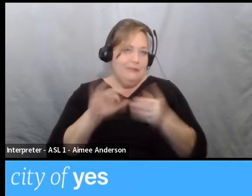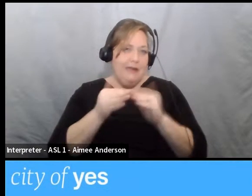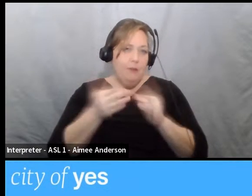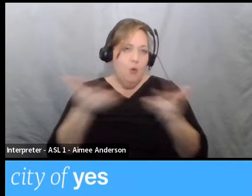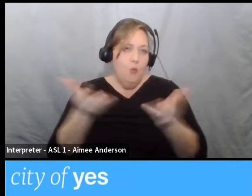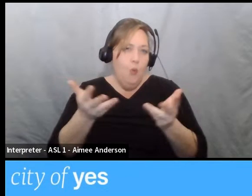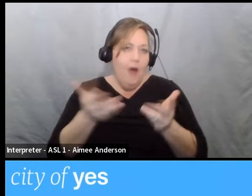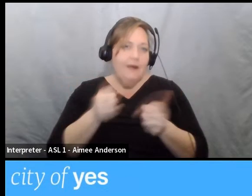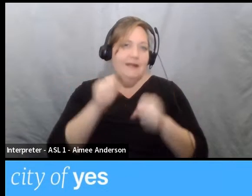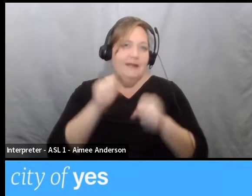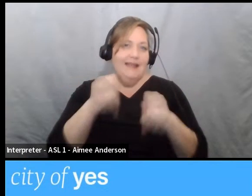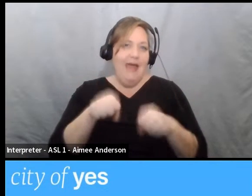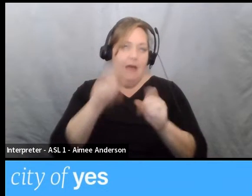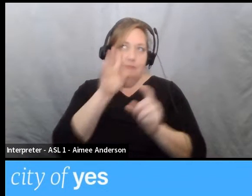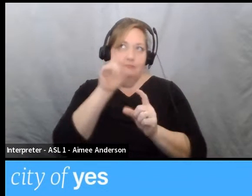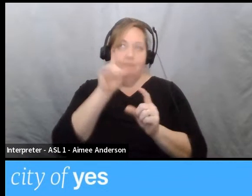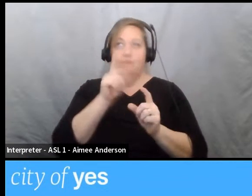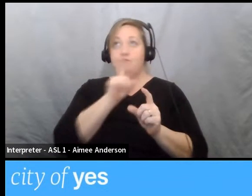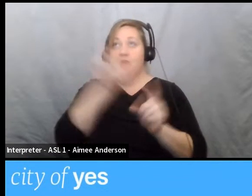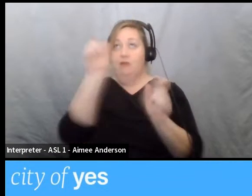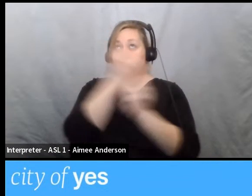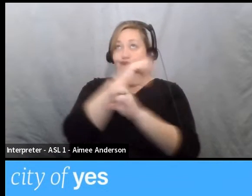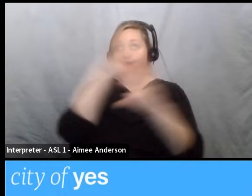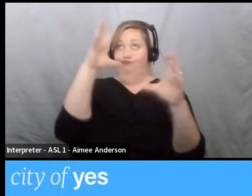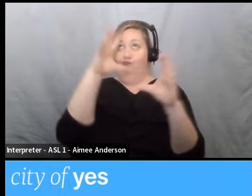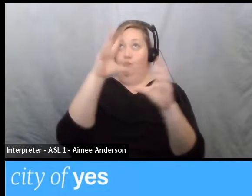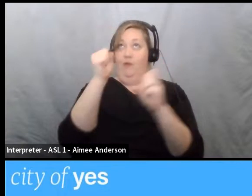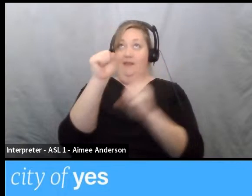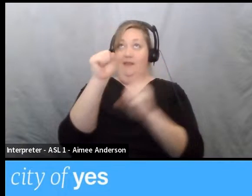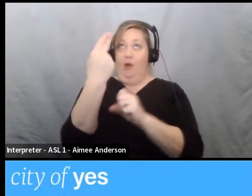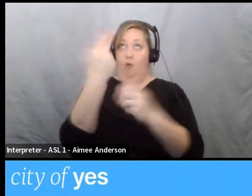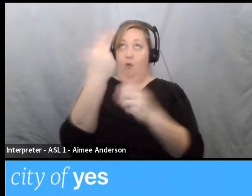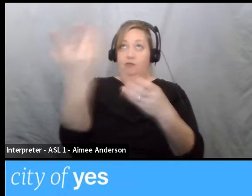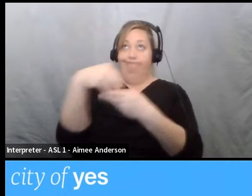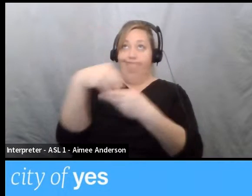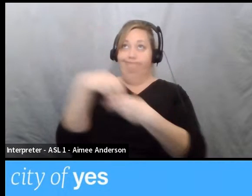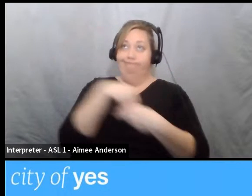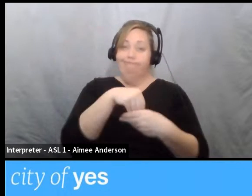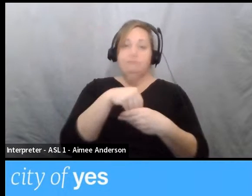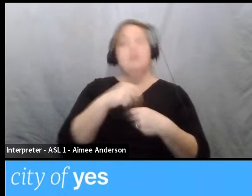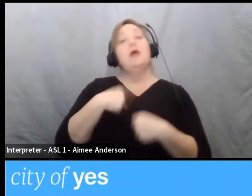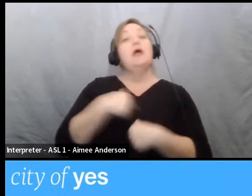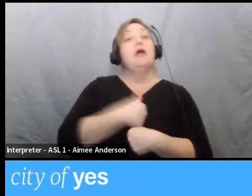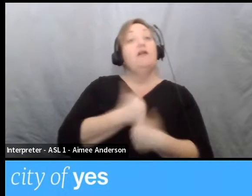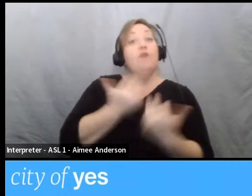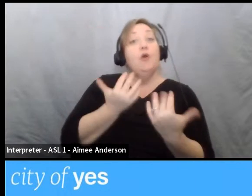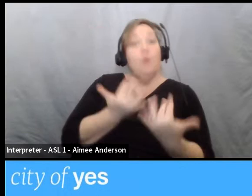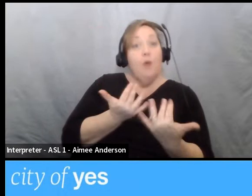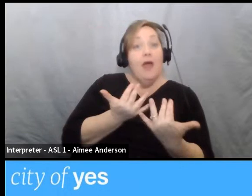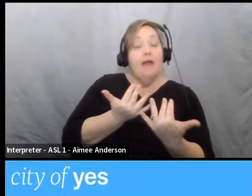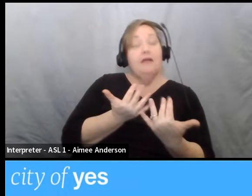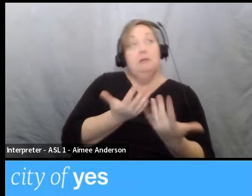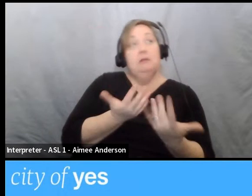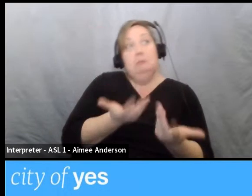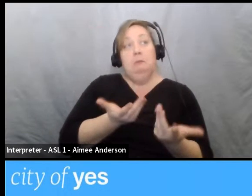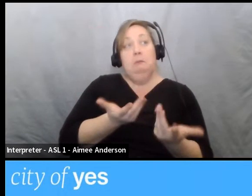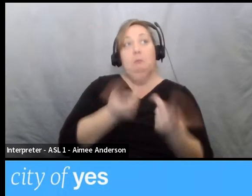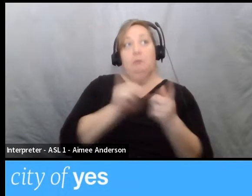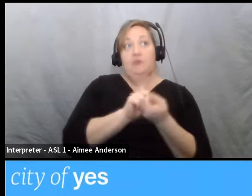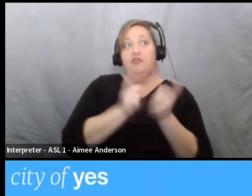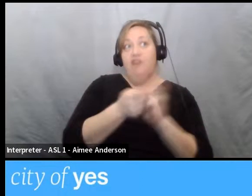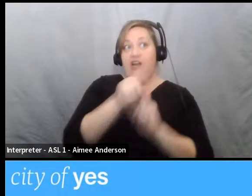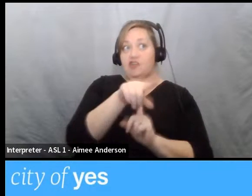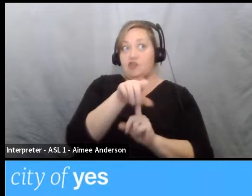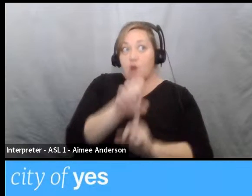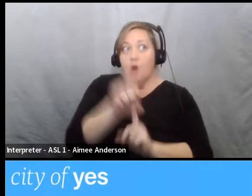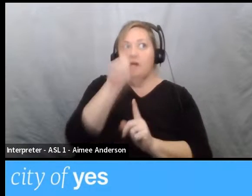be? Again, with the full range of stakeholders. If we waited to, if in order to change zoning, you had to